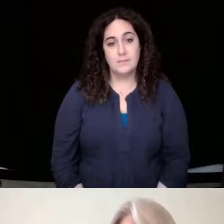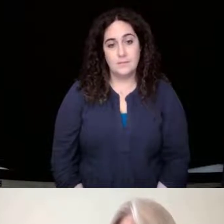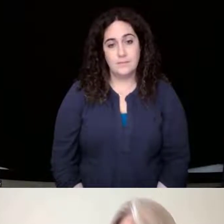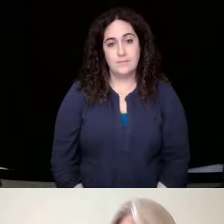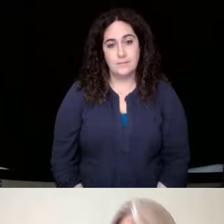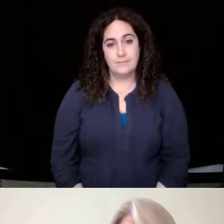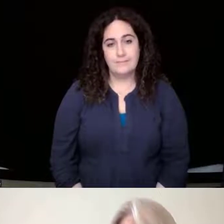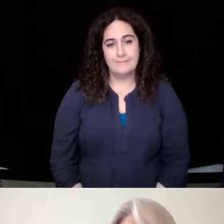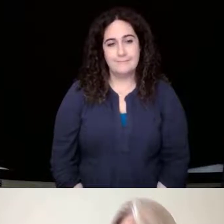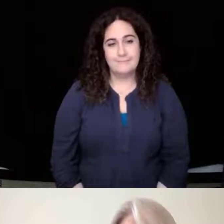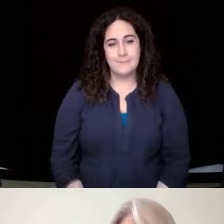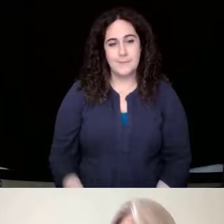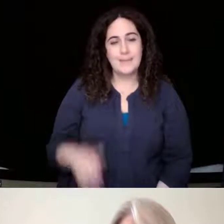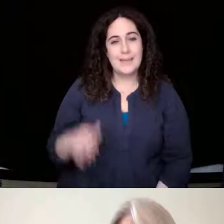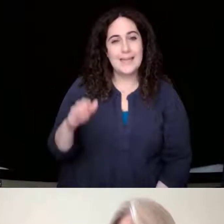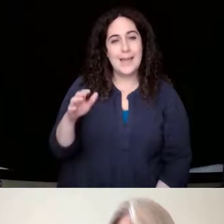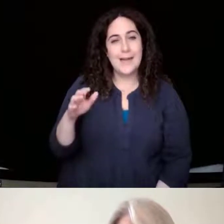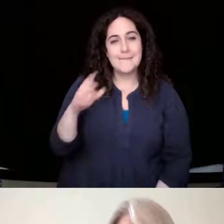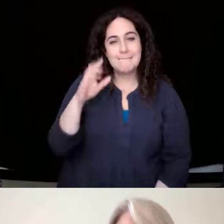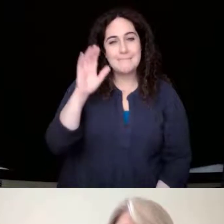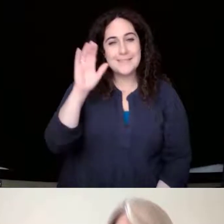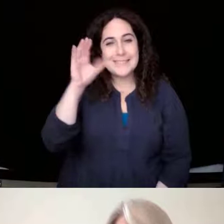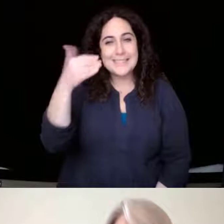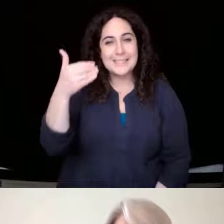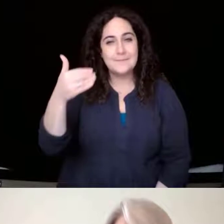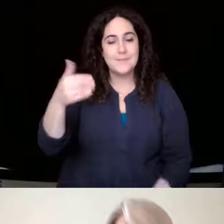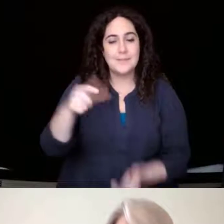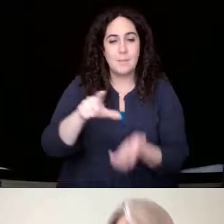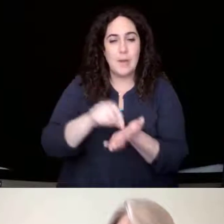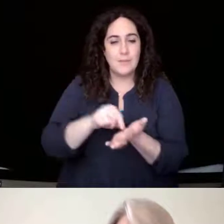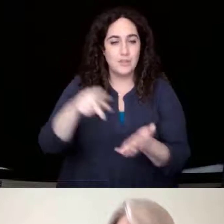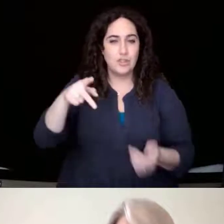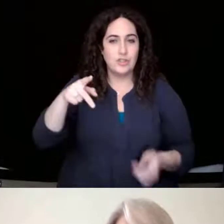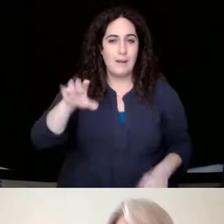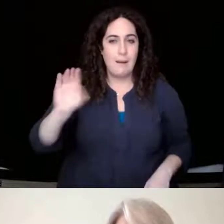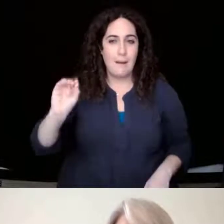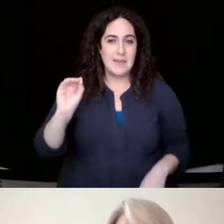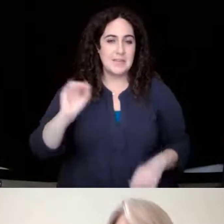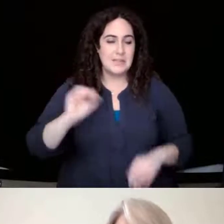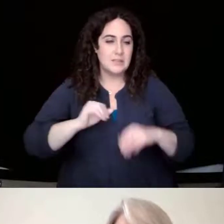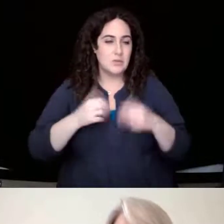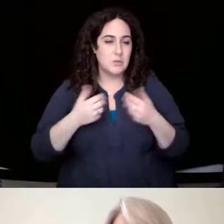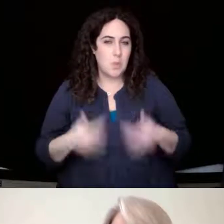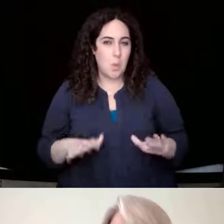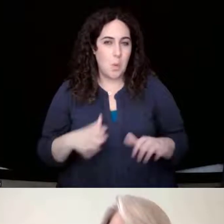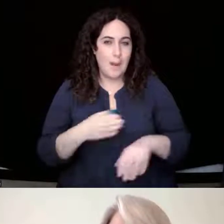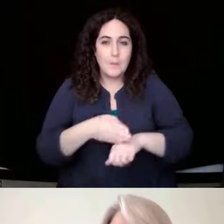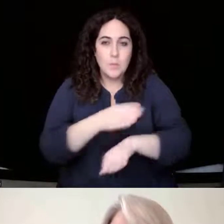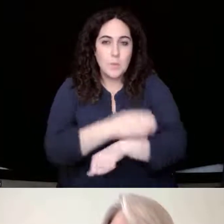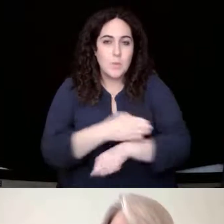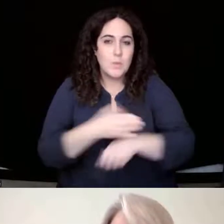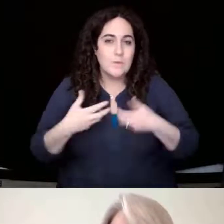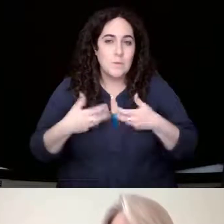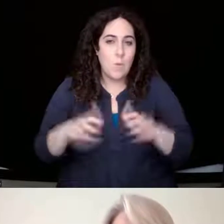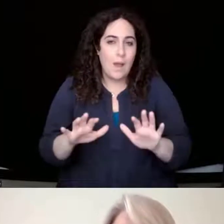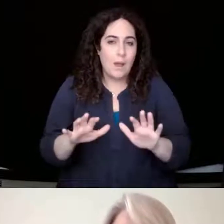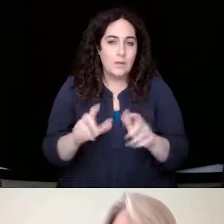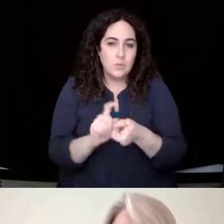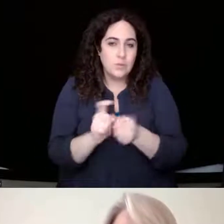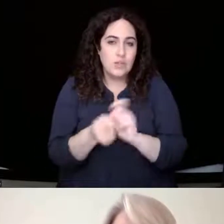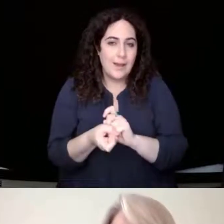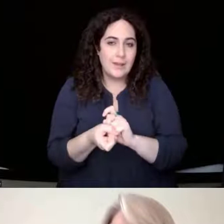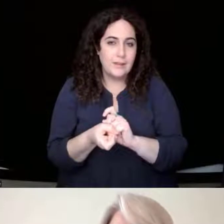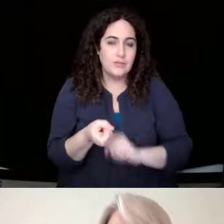reluctance to improve on their end and make it easier for people trying to make publications accessible.